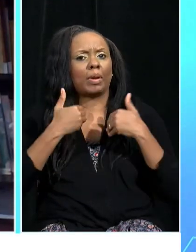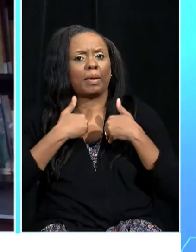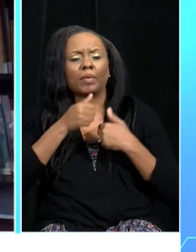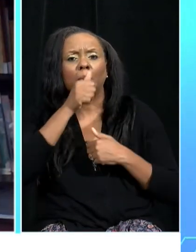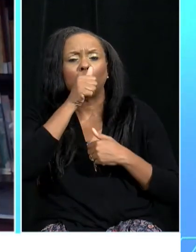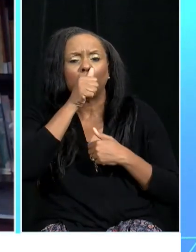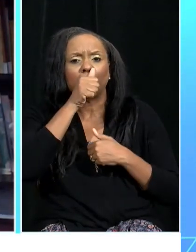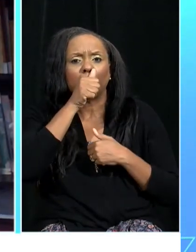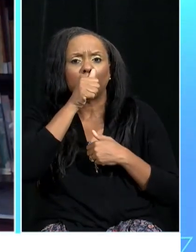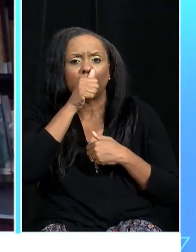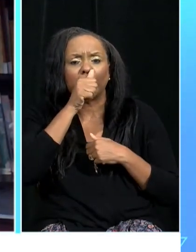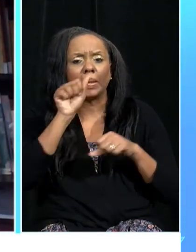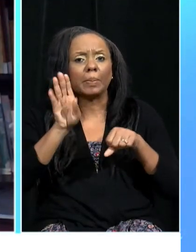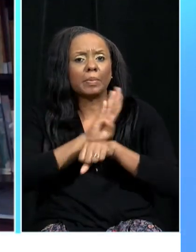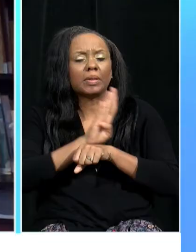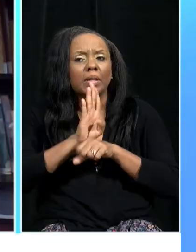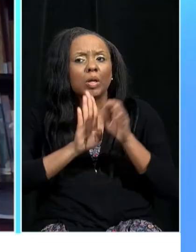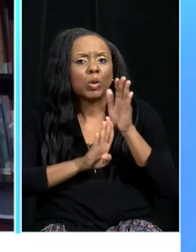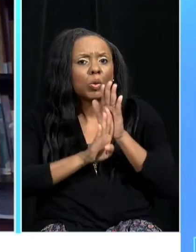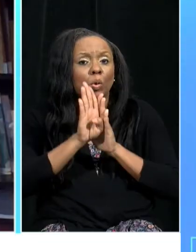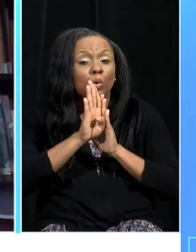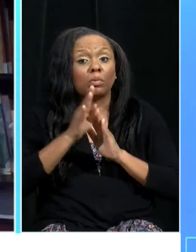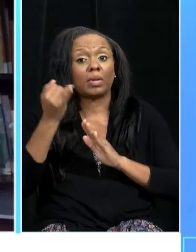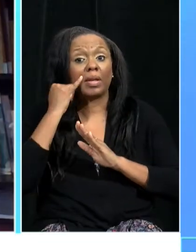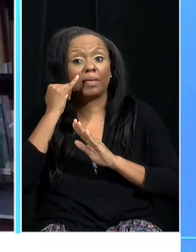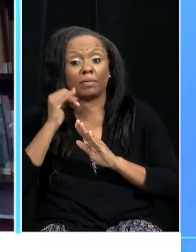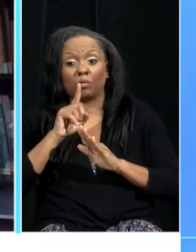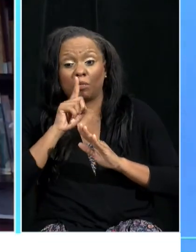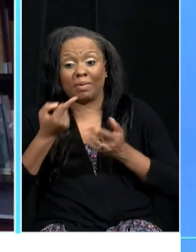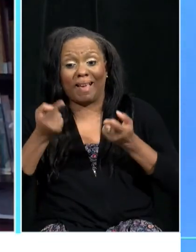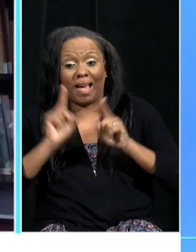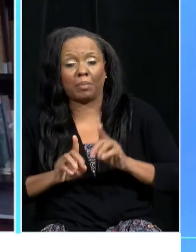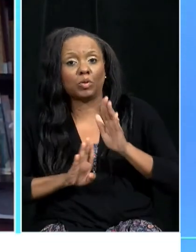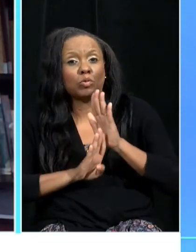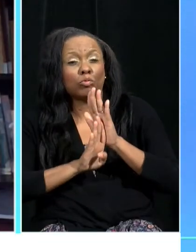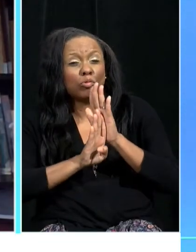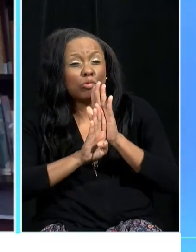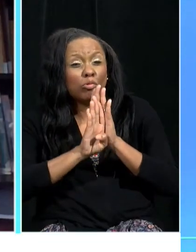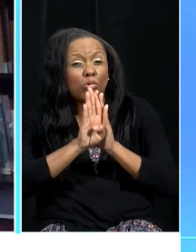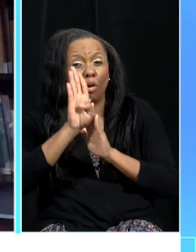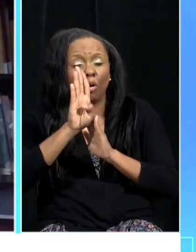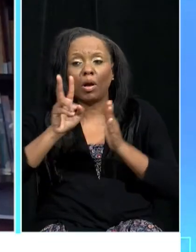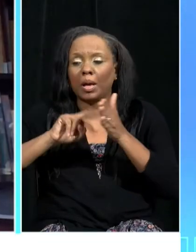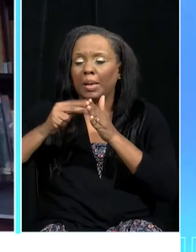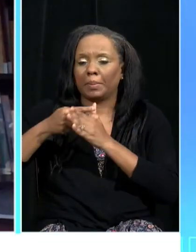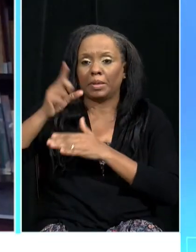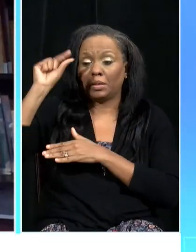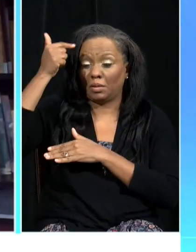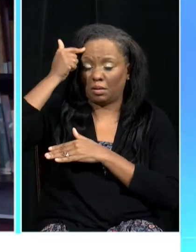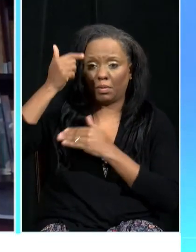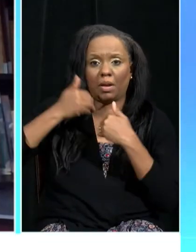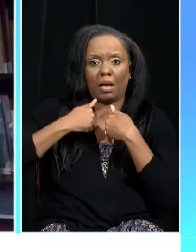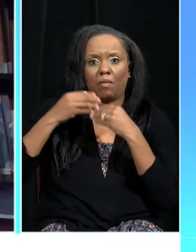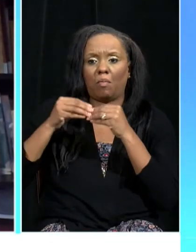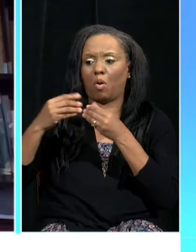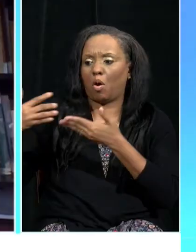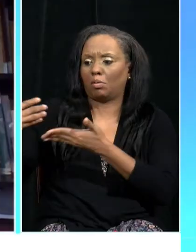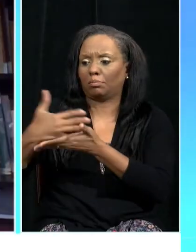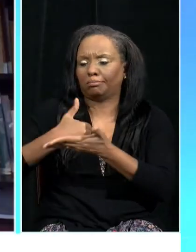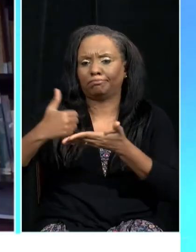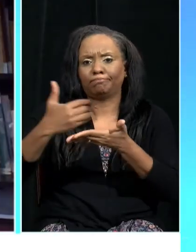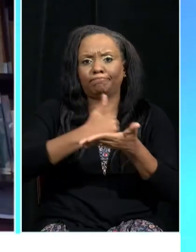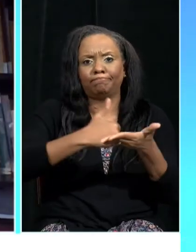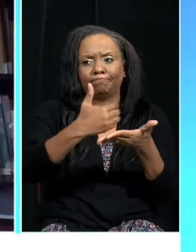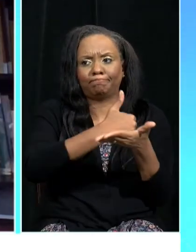then generates a growing economy of a certain size, then the state has more revenues that the state